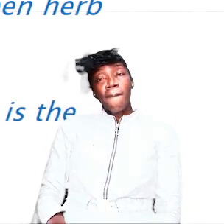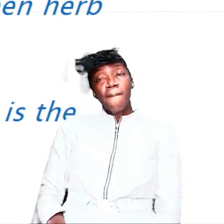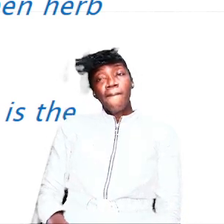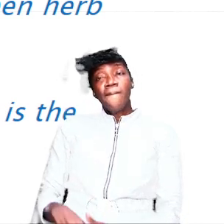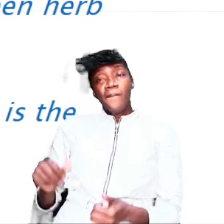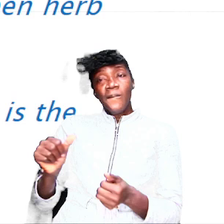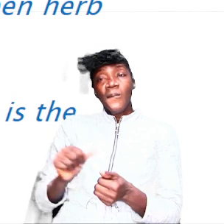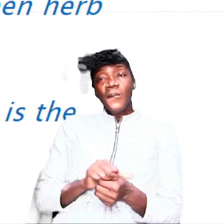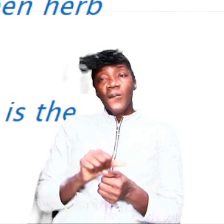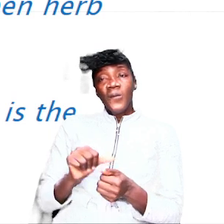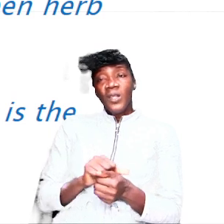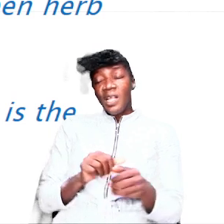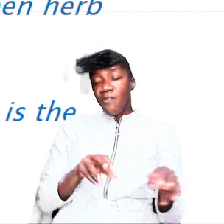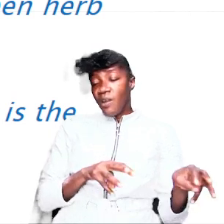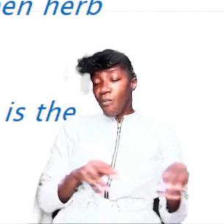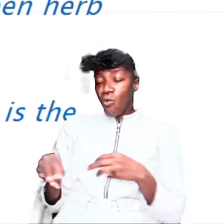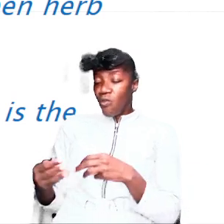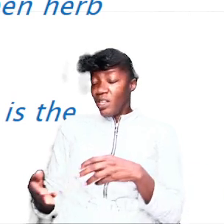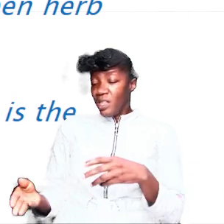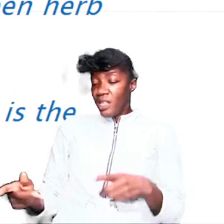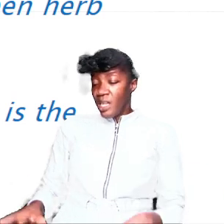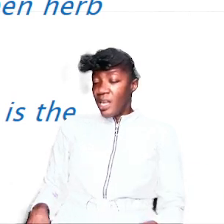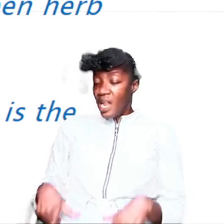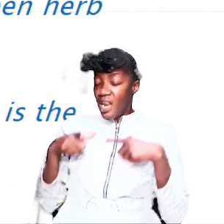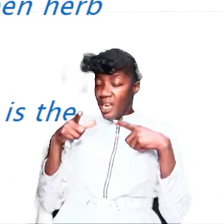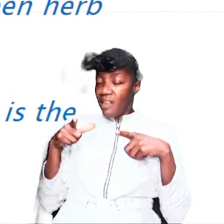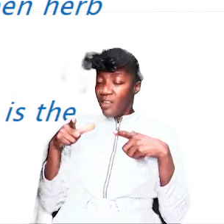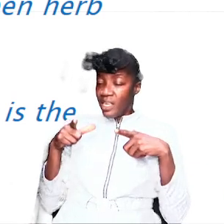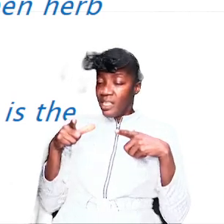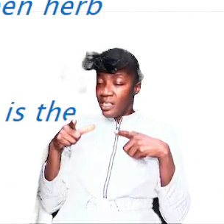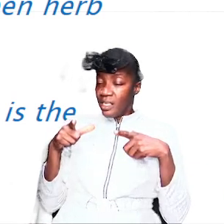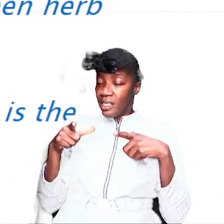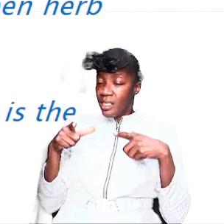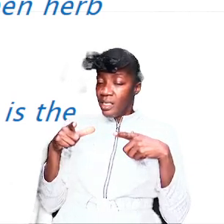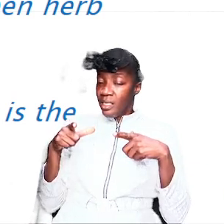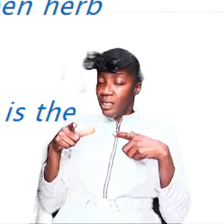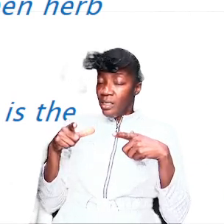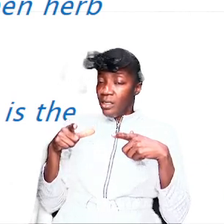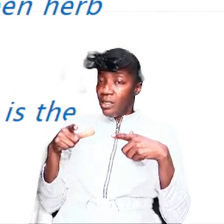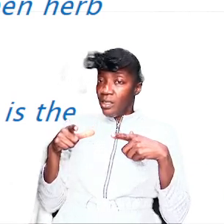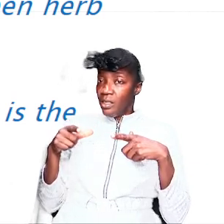Every moving thing that liveth shall be meat for you.